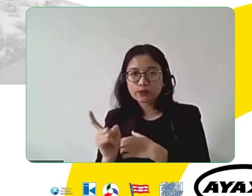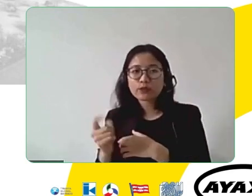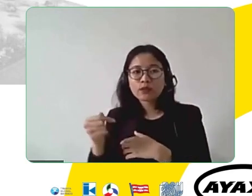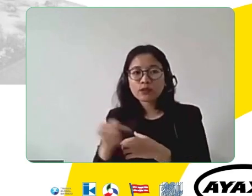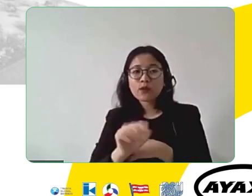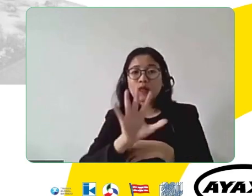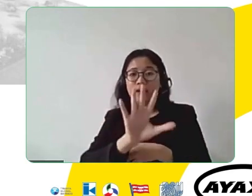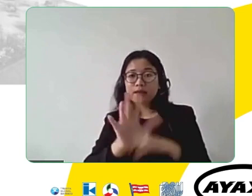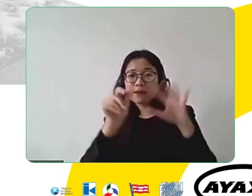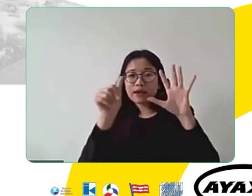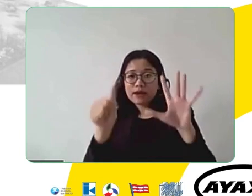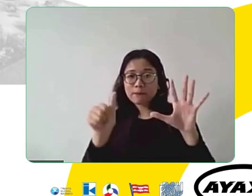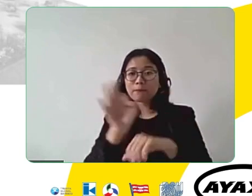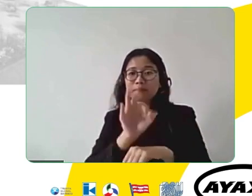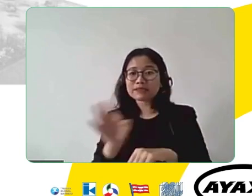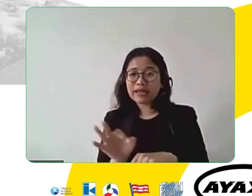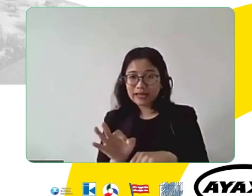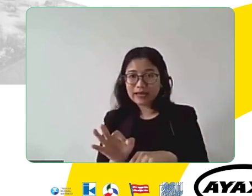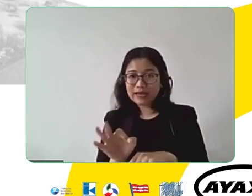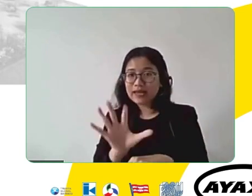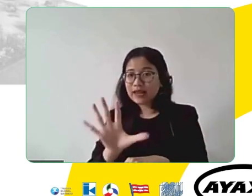most frequent exposed to